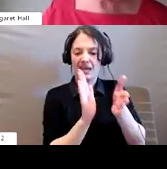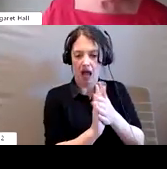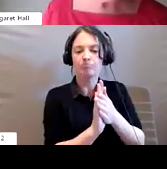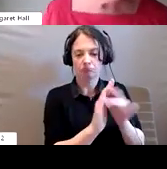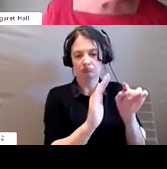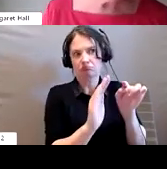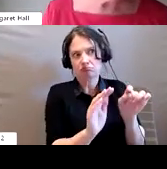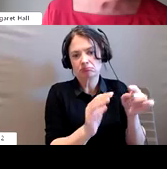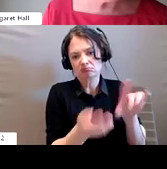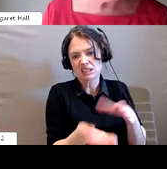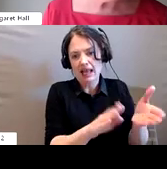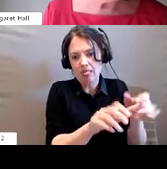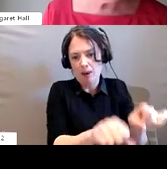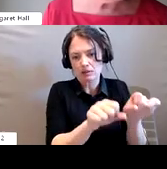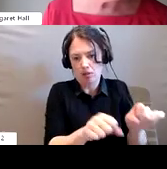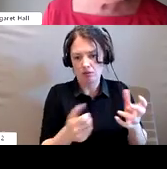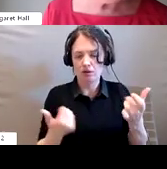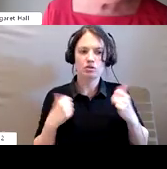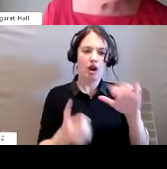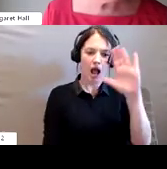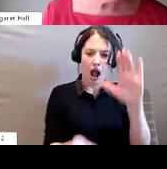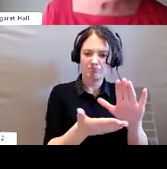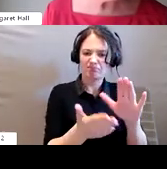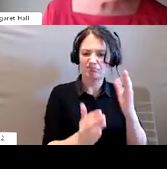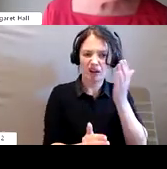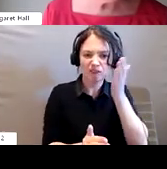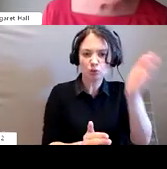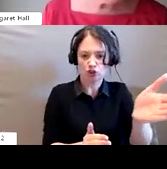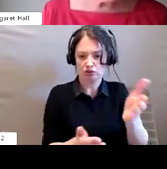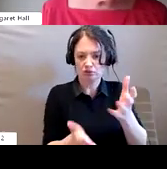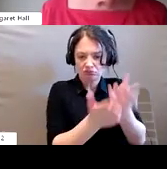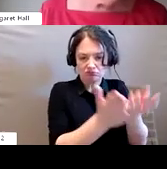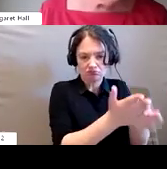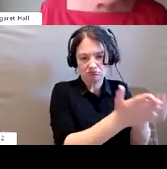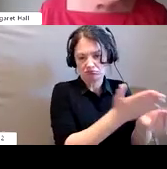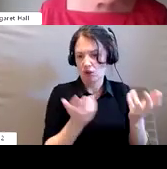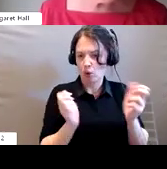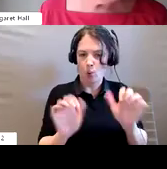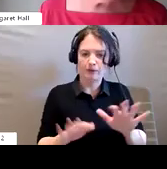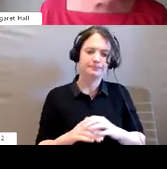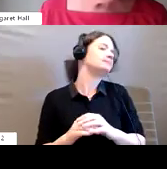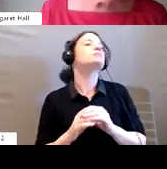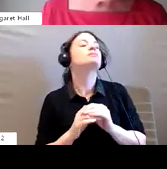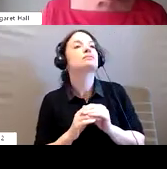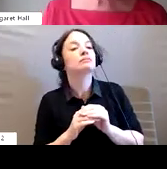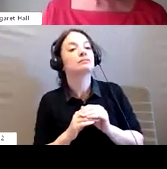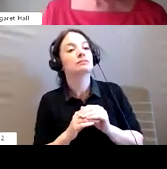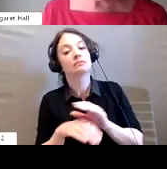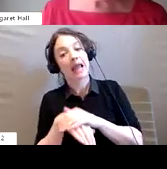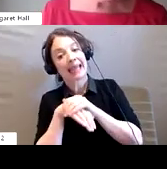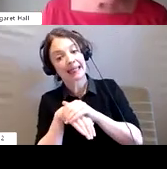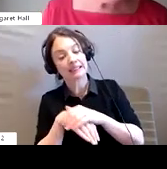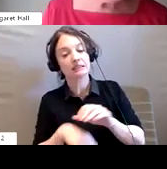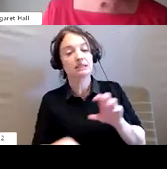prevent future occurrences of that kind. The criminal offense in England and Wales, and also